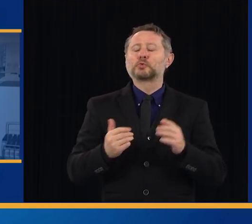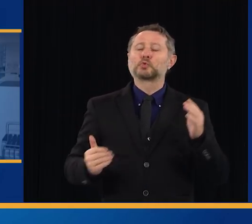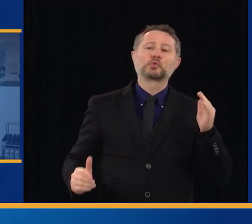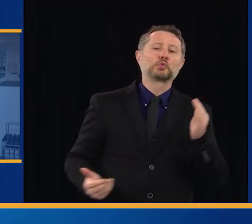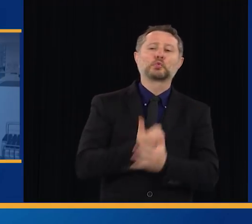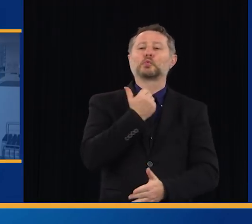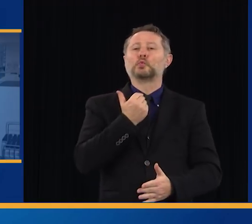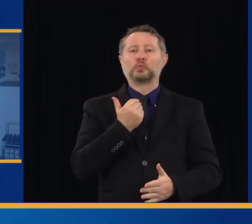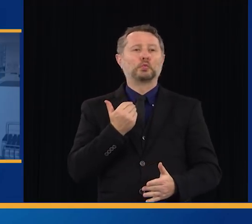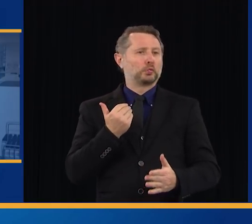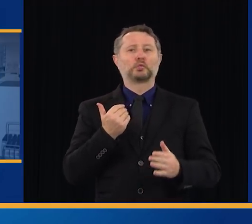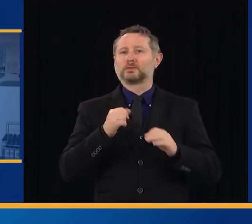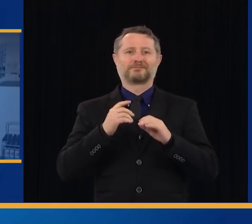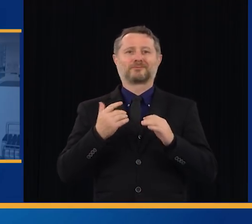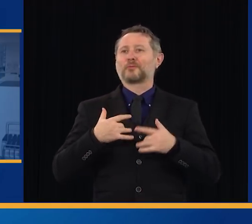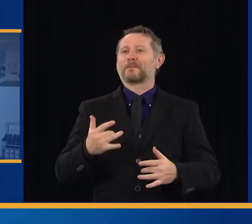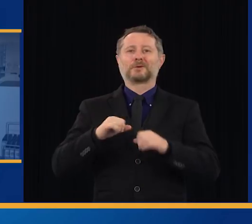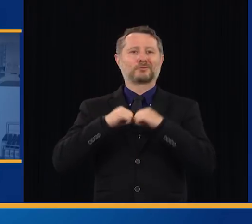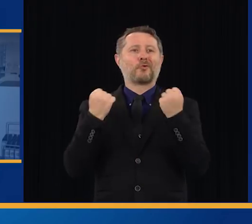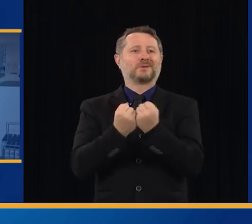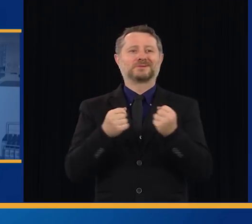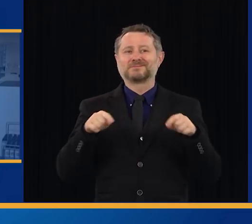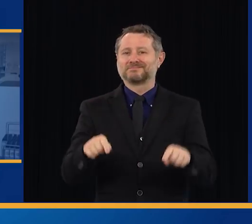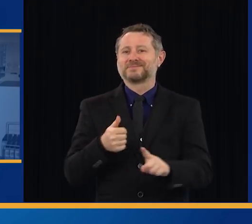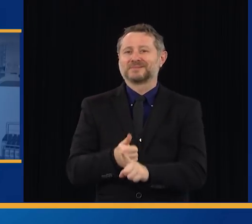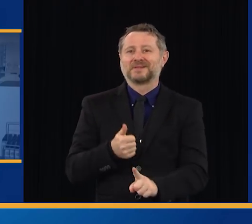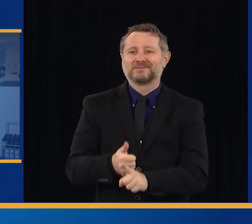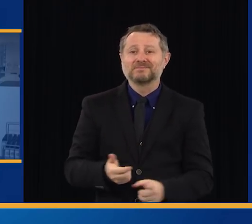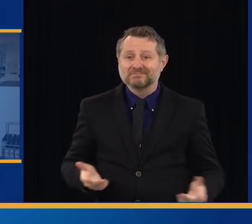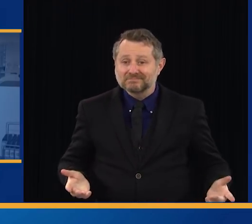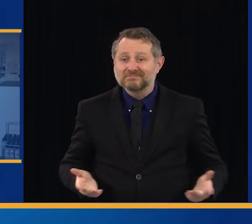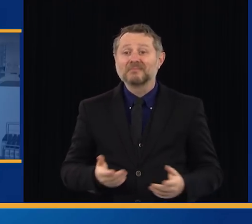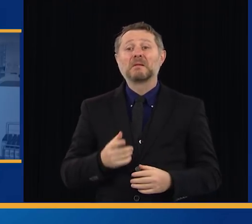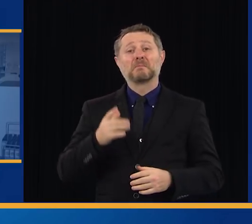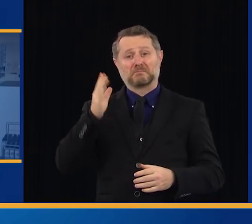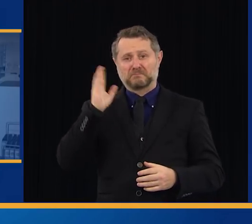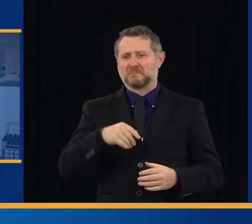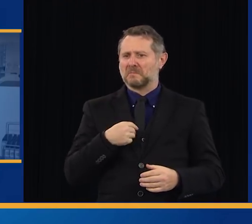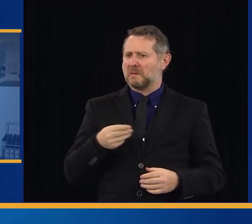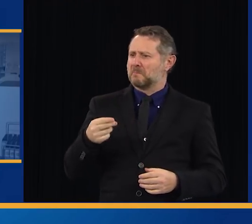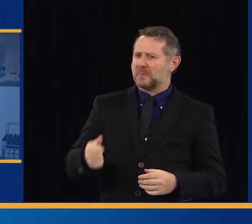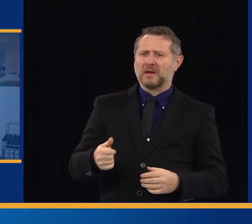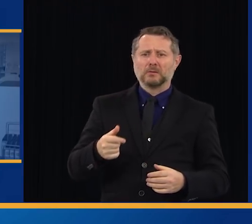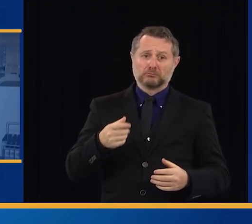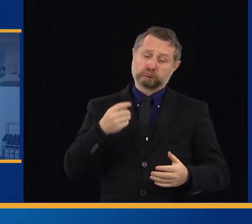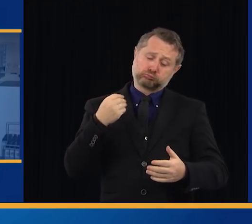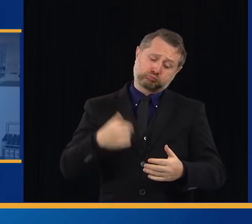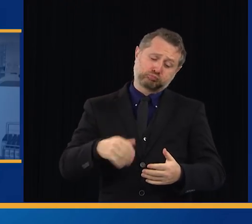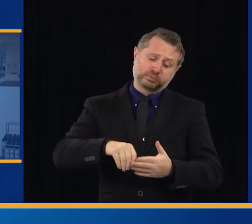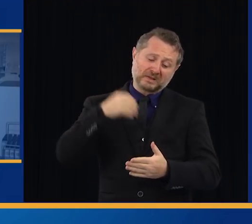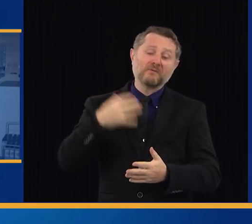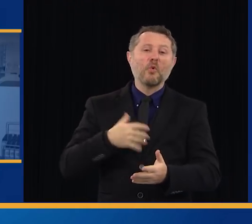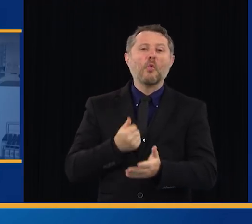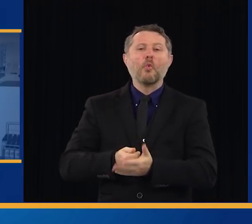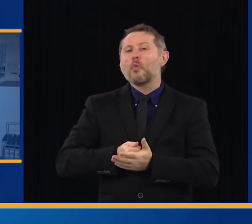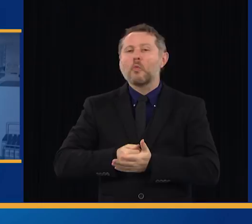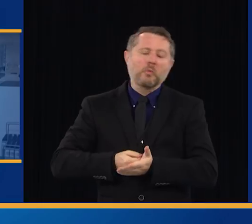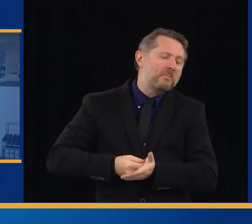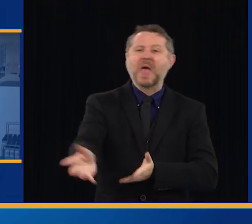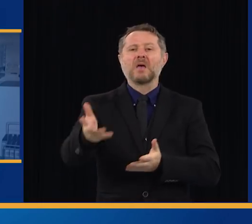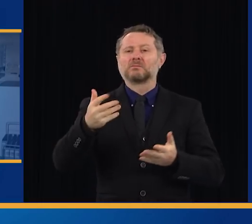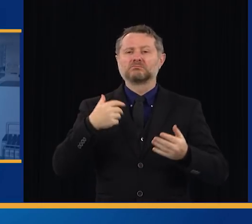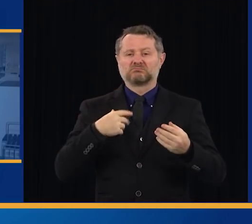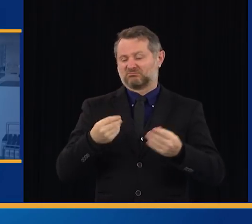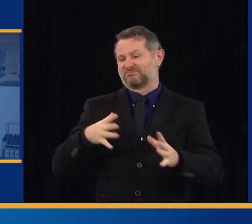society. And we paid a very high price for it. But how do we learn the lessons so that